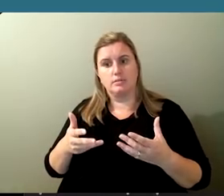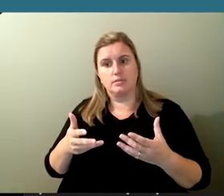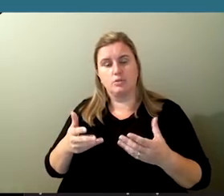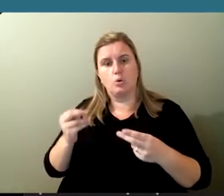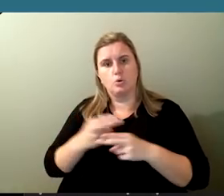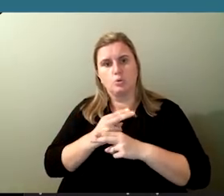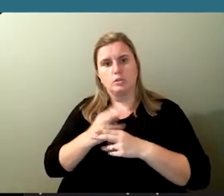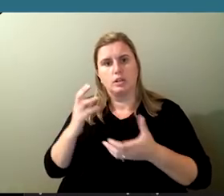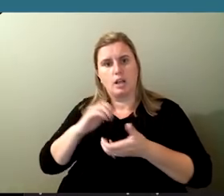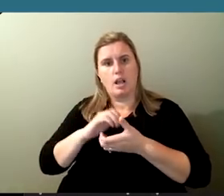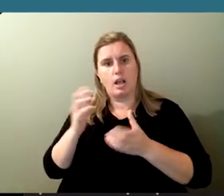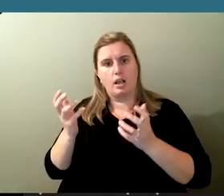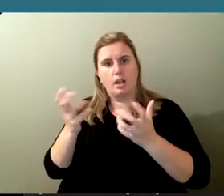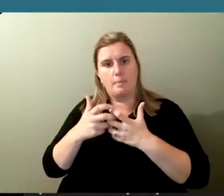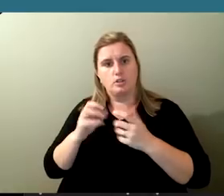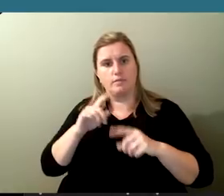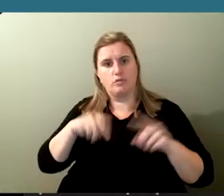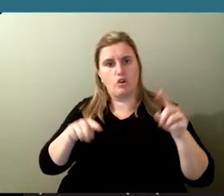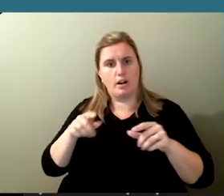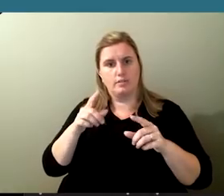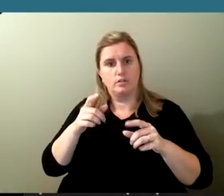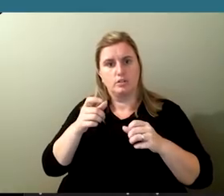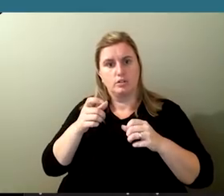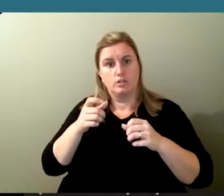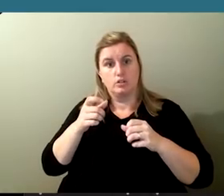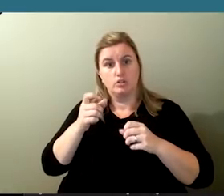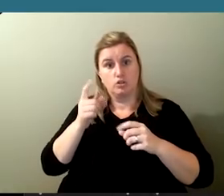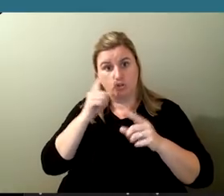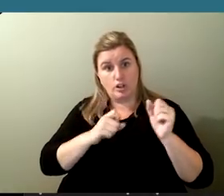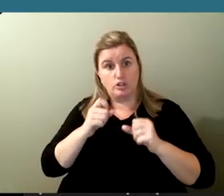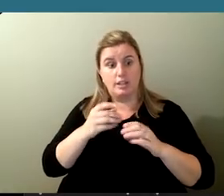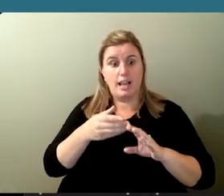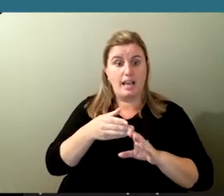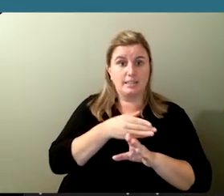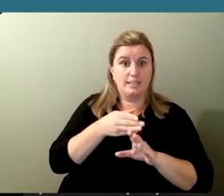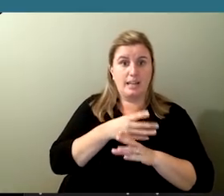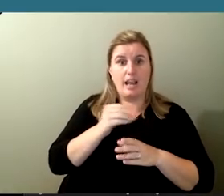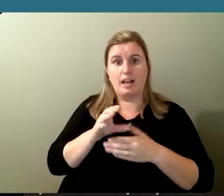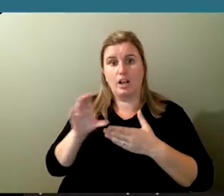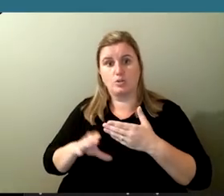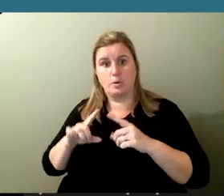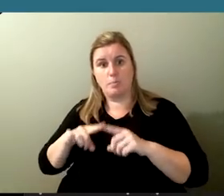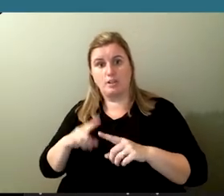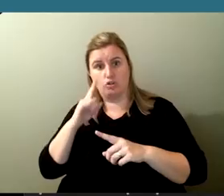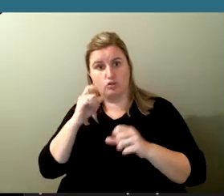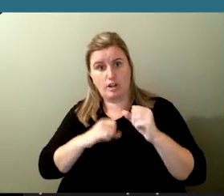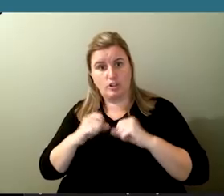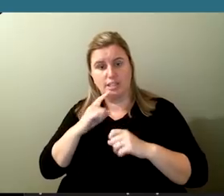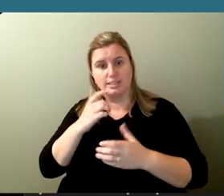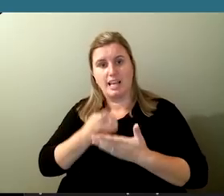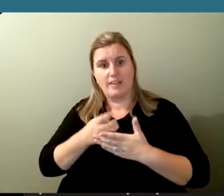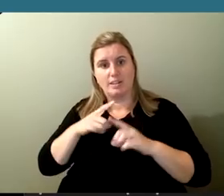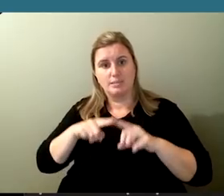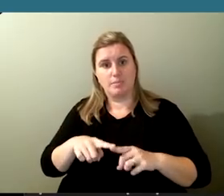a combination of variety of strategies, antecedent-based and consequence-based strategies. It is an evidence-based approach